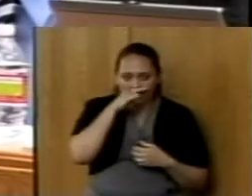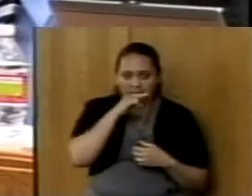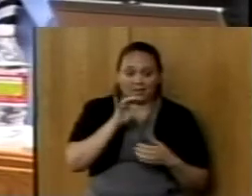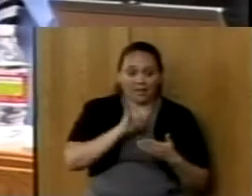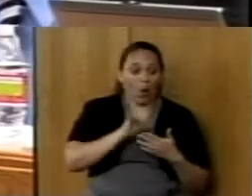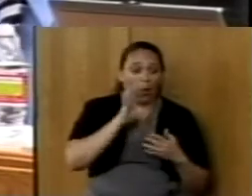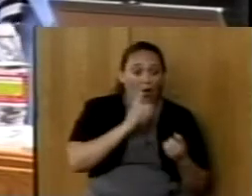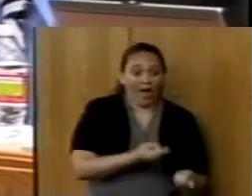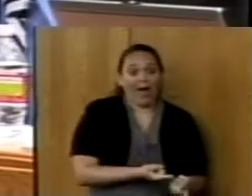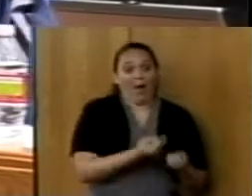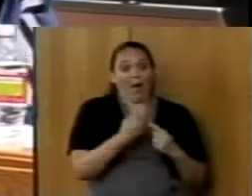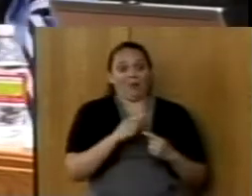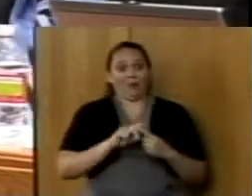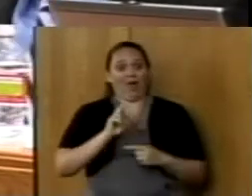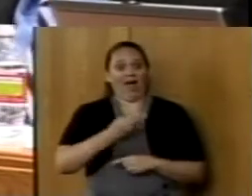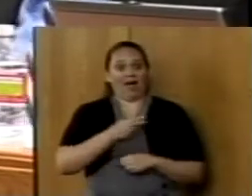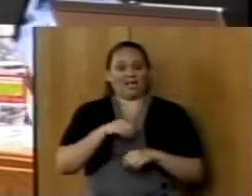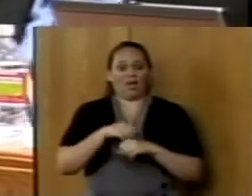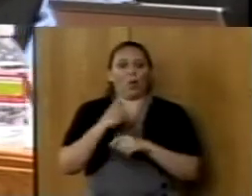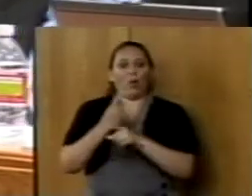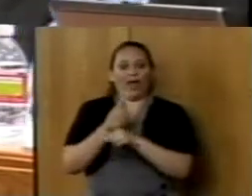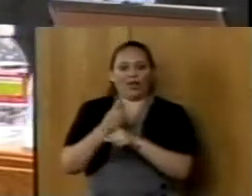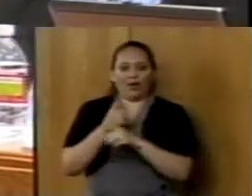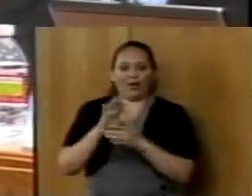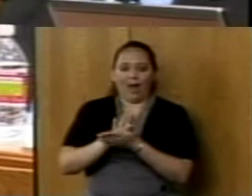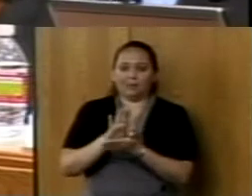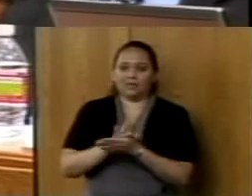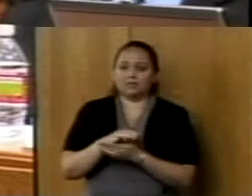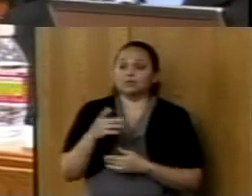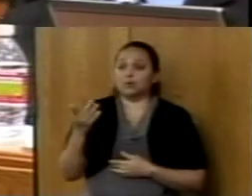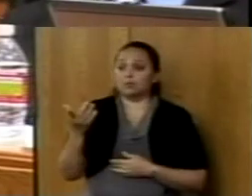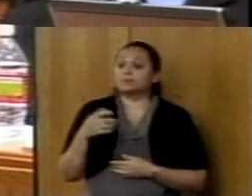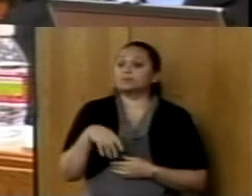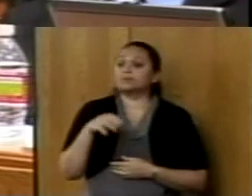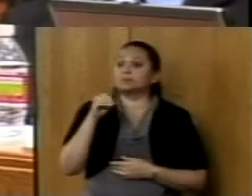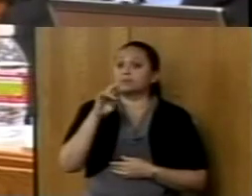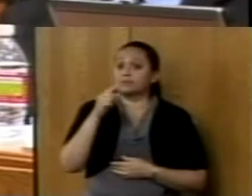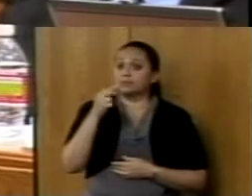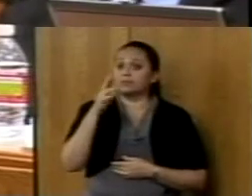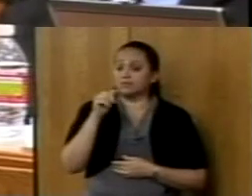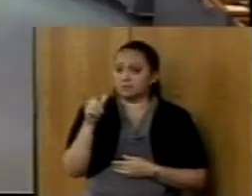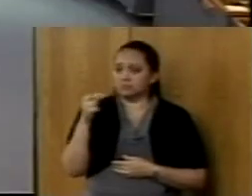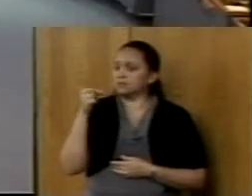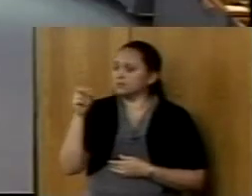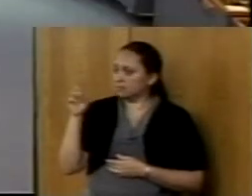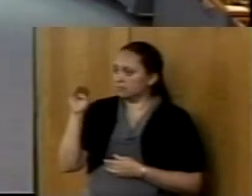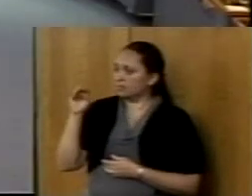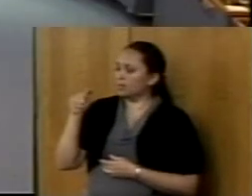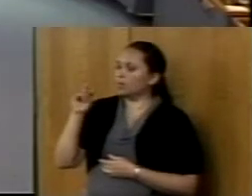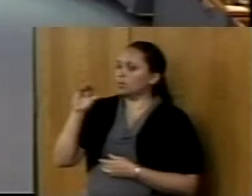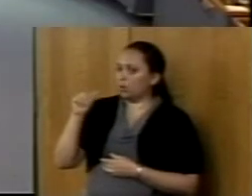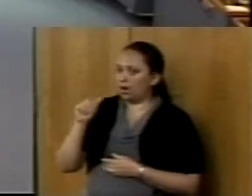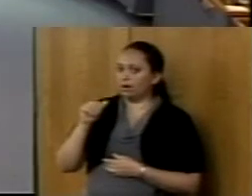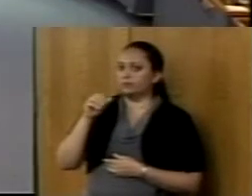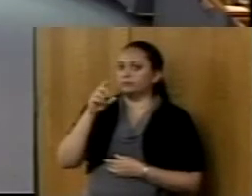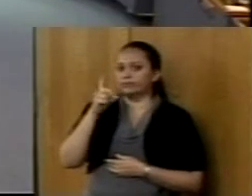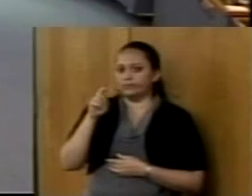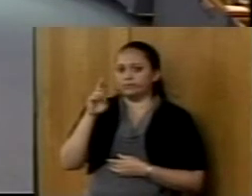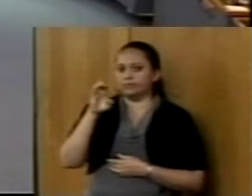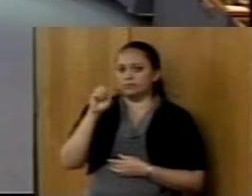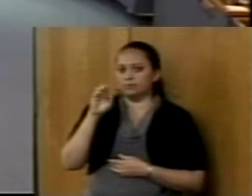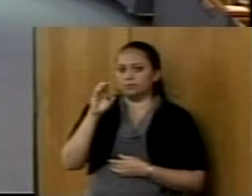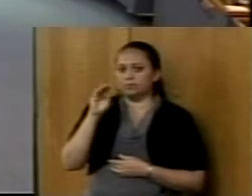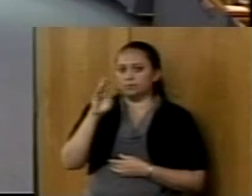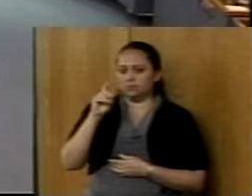regular campuses. But go ahead. Ms. Garcia? Dr. Montoya, Dr. Escobedo, board members, administration. A